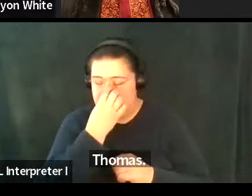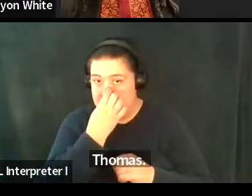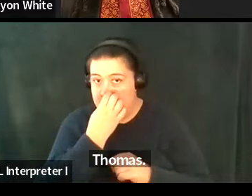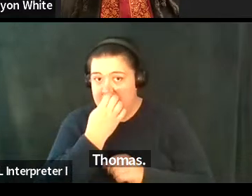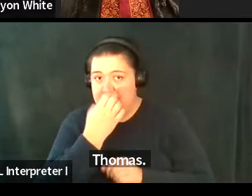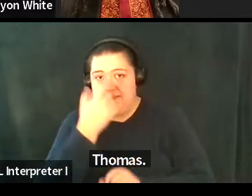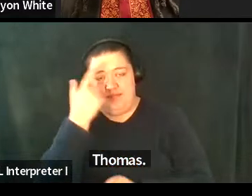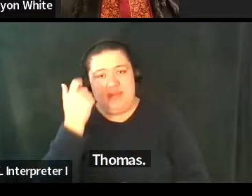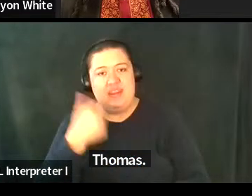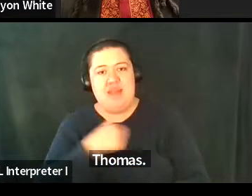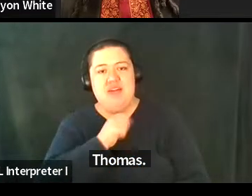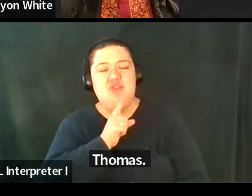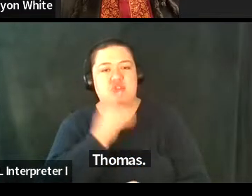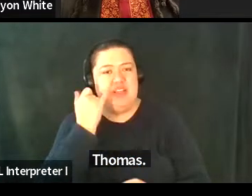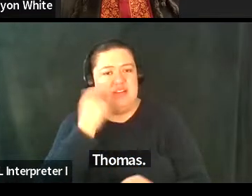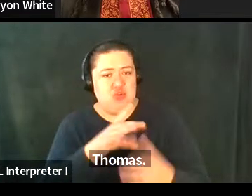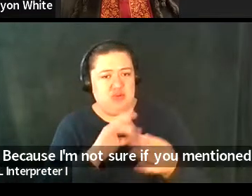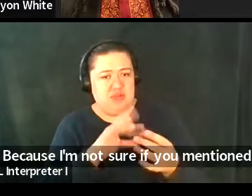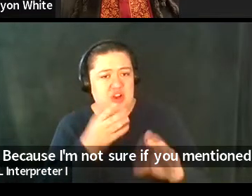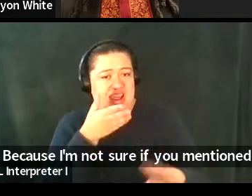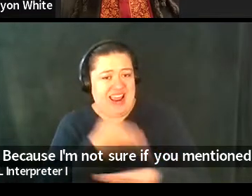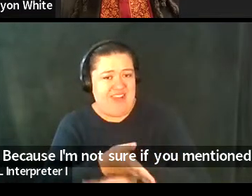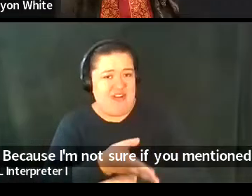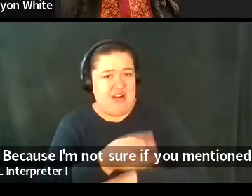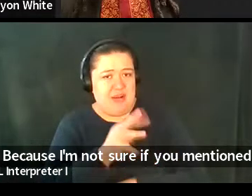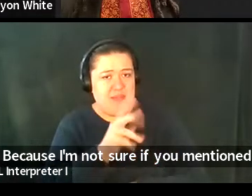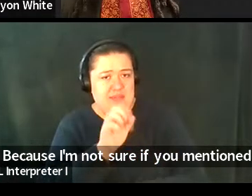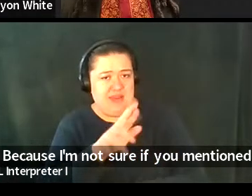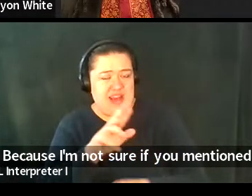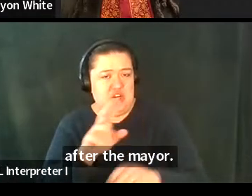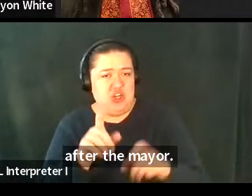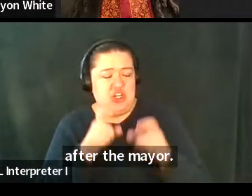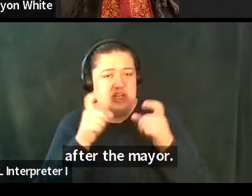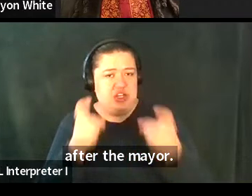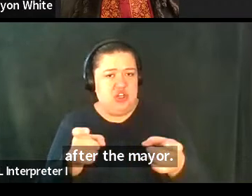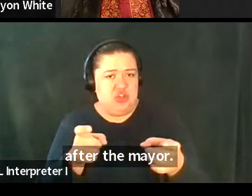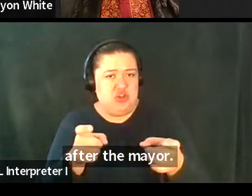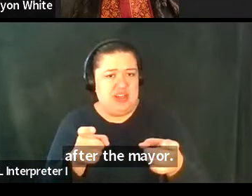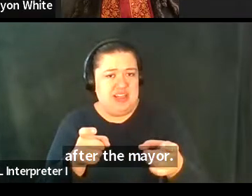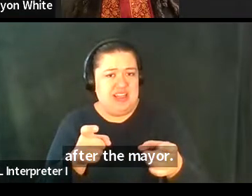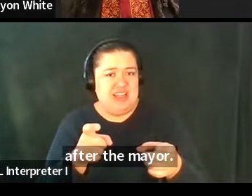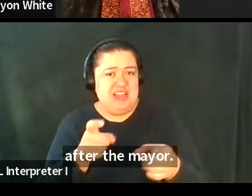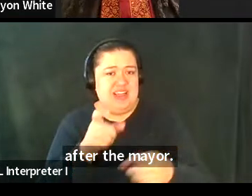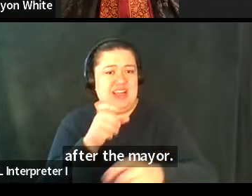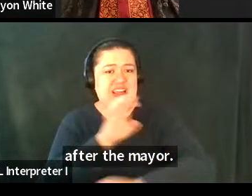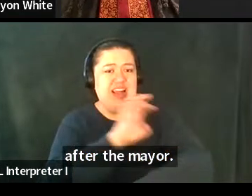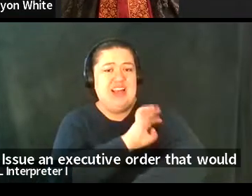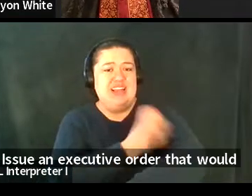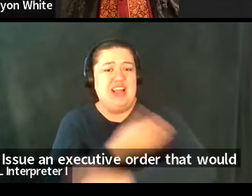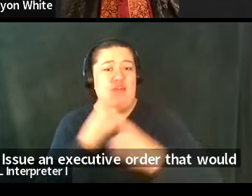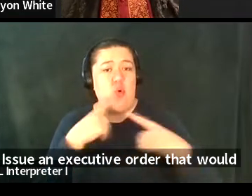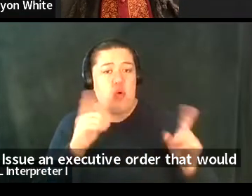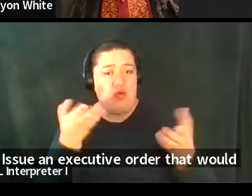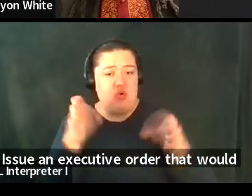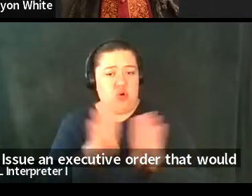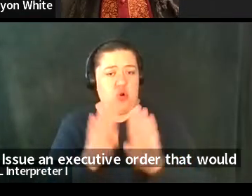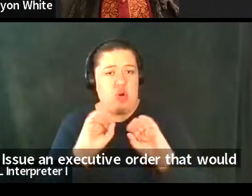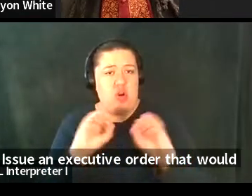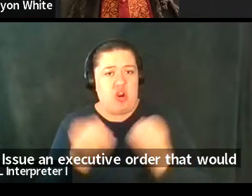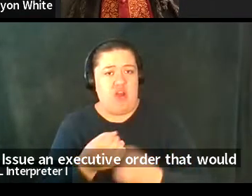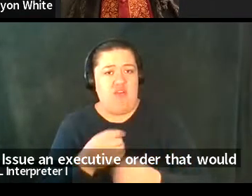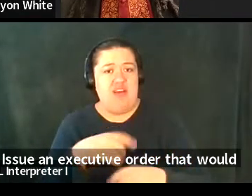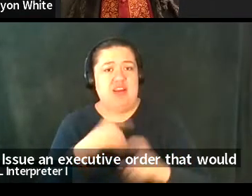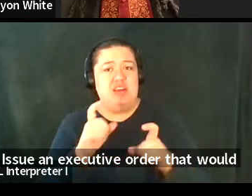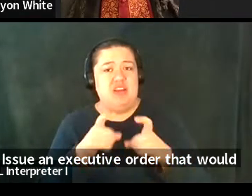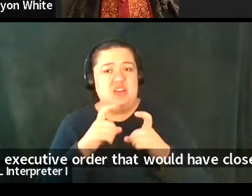Because I'm not sure if you mentioned it, but after the mayor issued an executive order that would have closed the office, she issued a